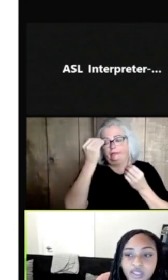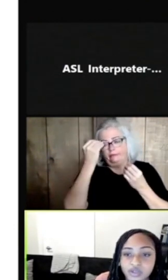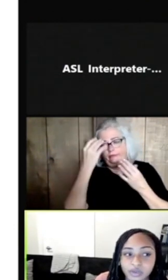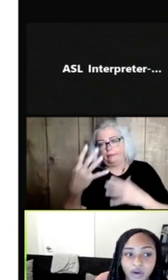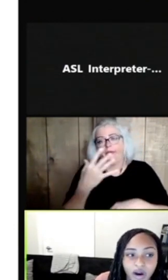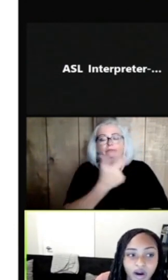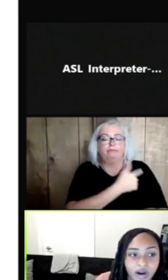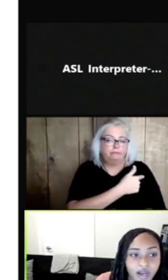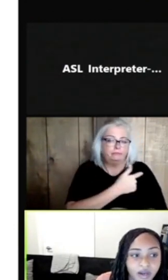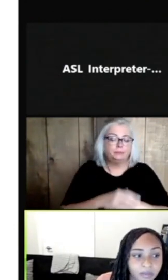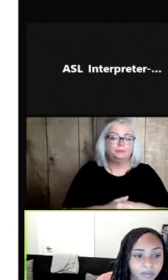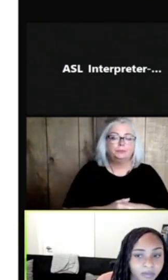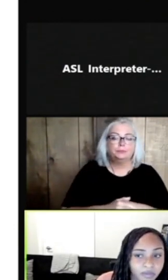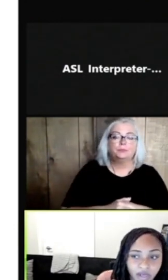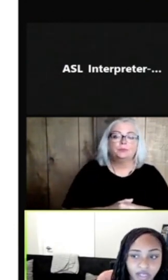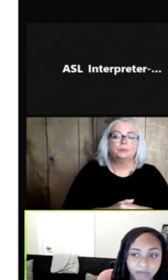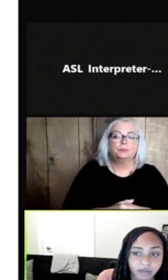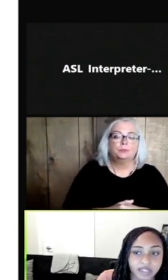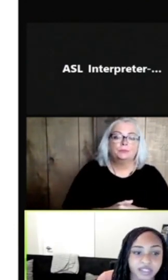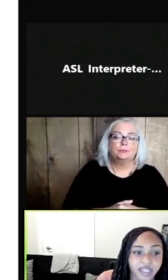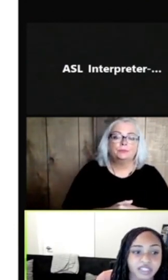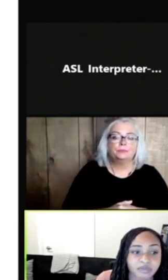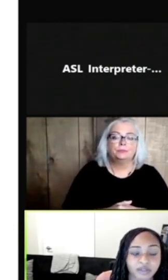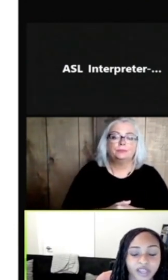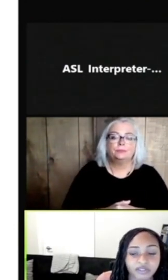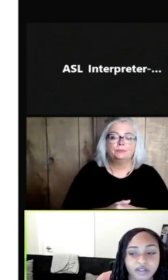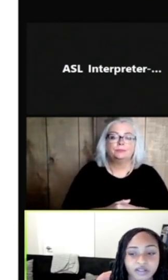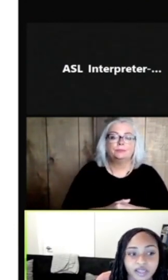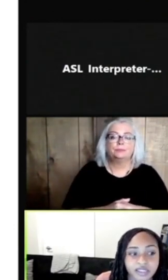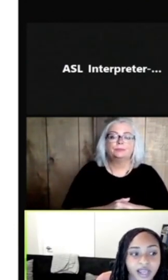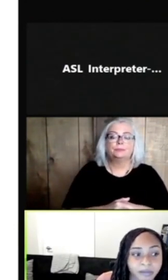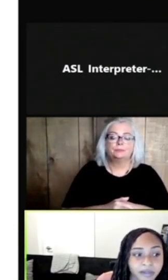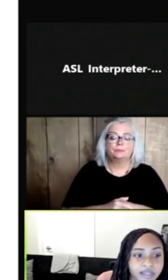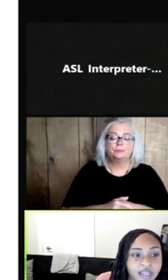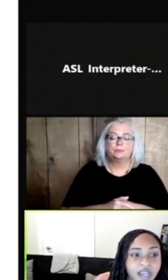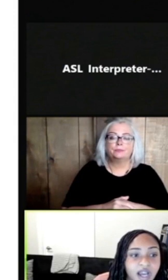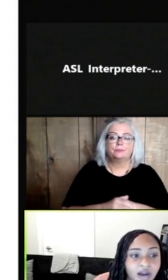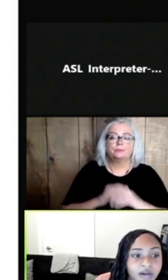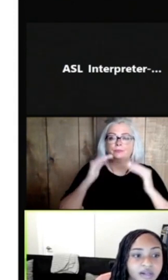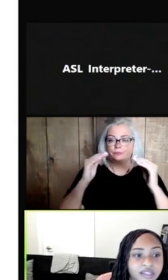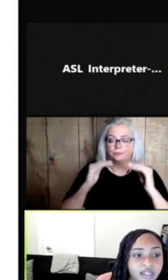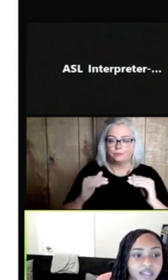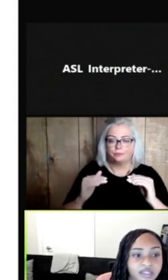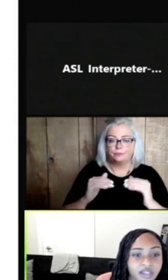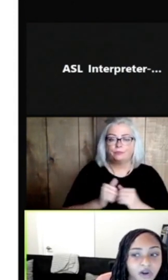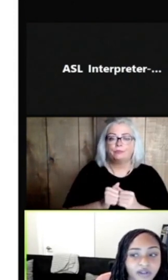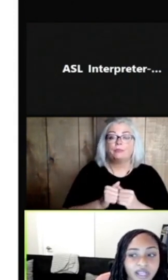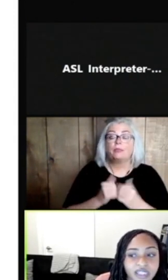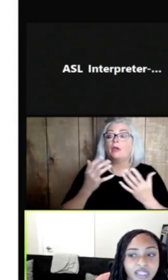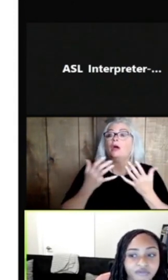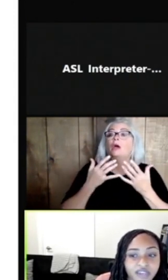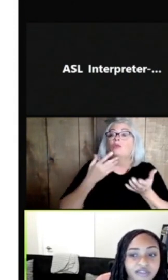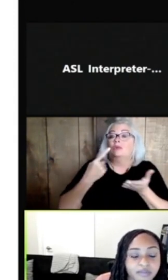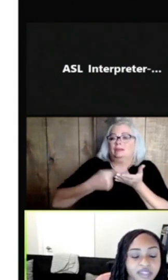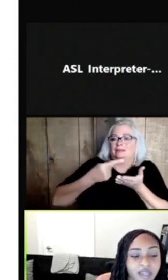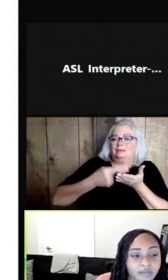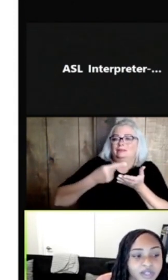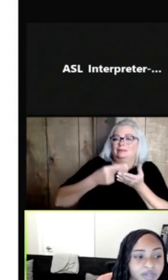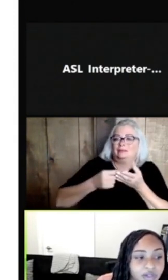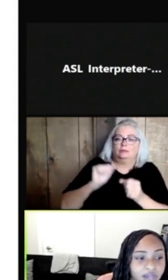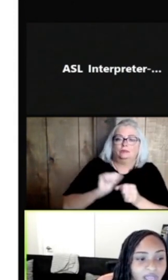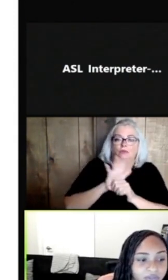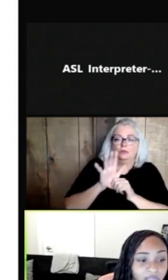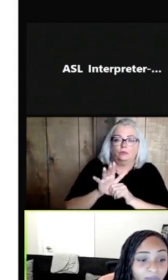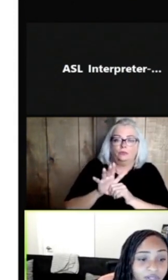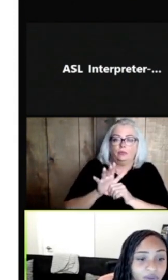So going to our talking about this engagement of the faith leaders, next slide, please. I want to discuss the COVID-19 faith summits that we